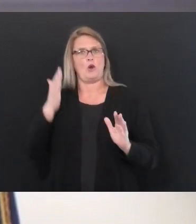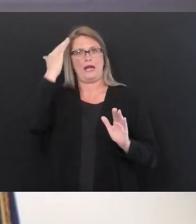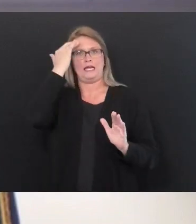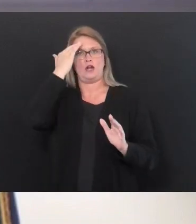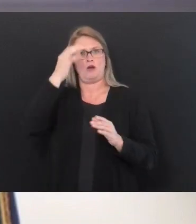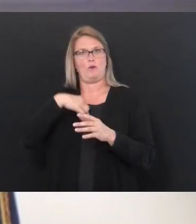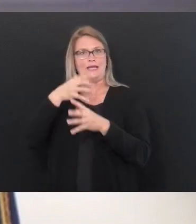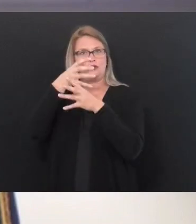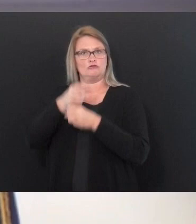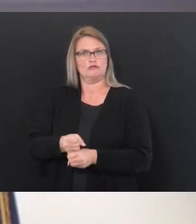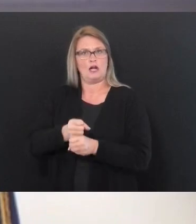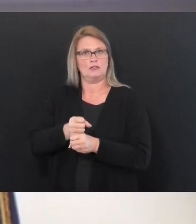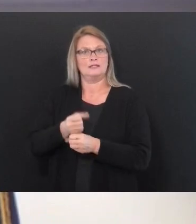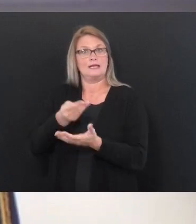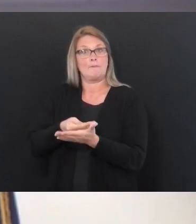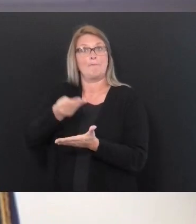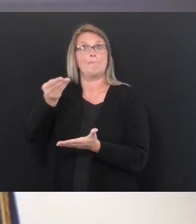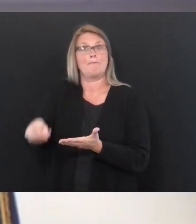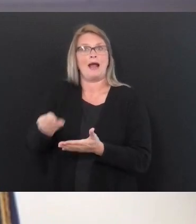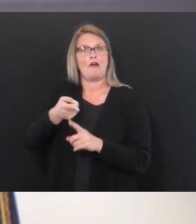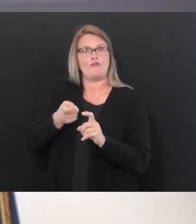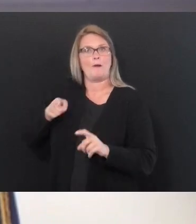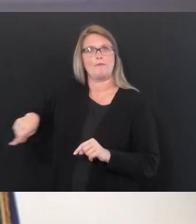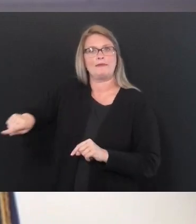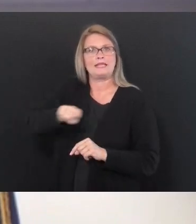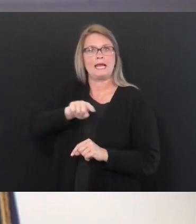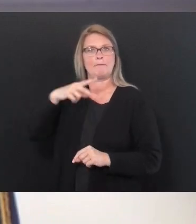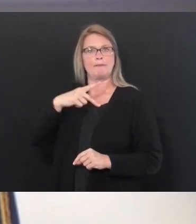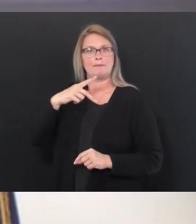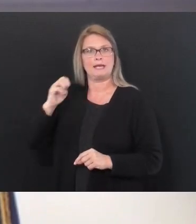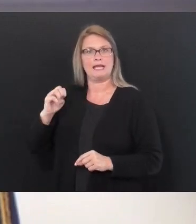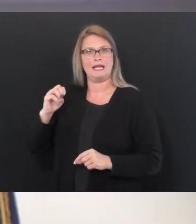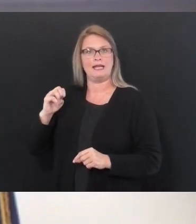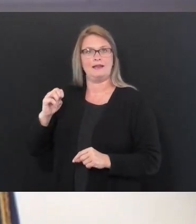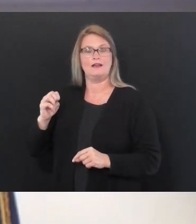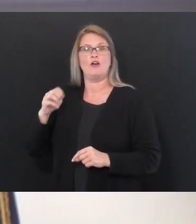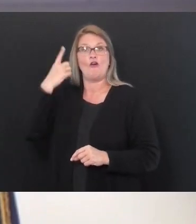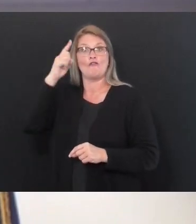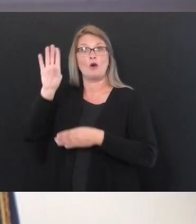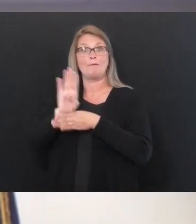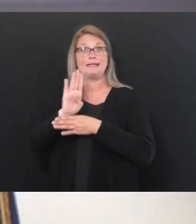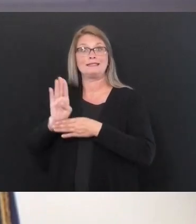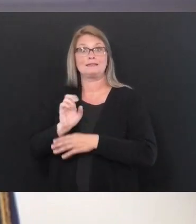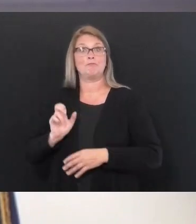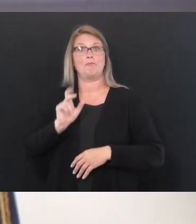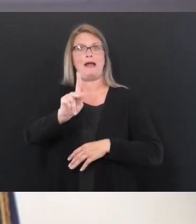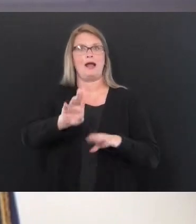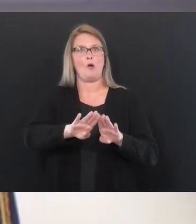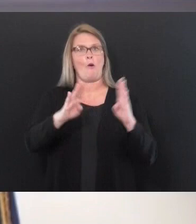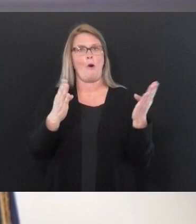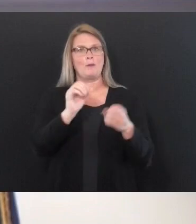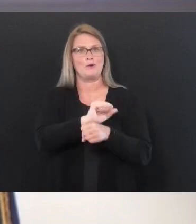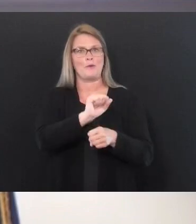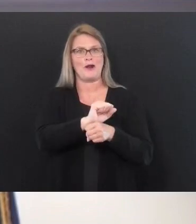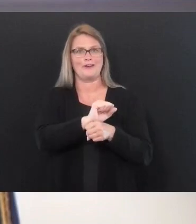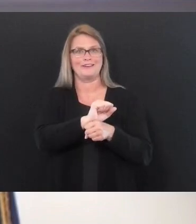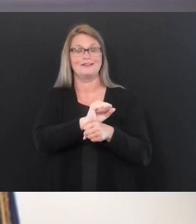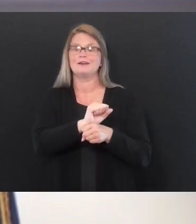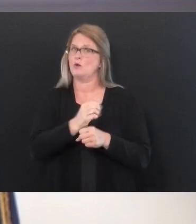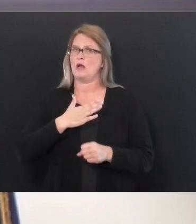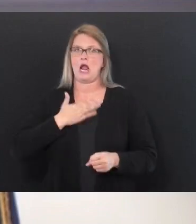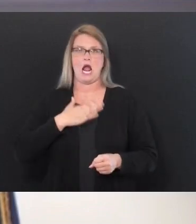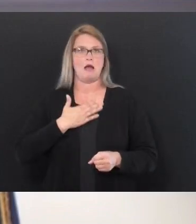trust for purchase of PPE for those businesses going back into operation that will need those. And we're happy